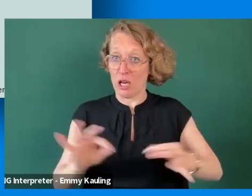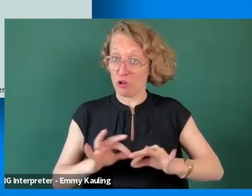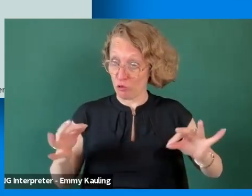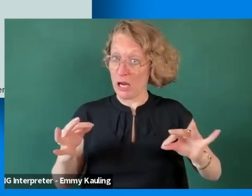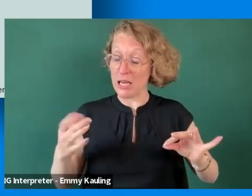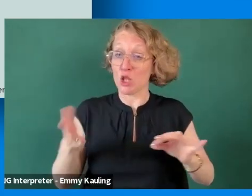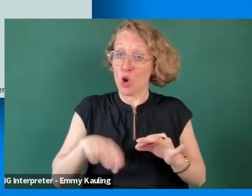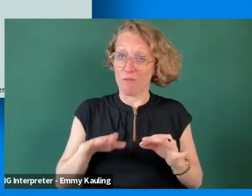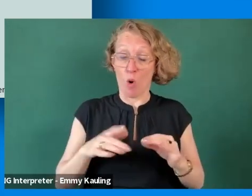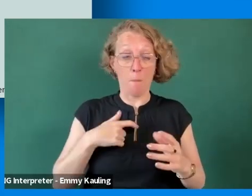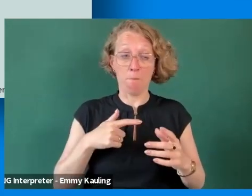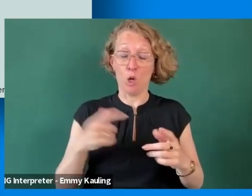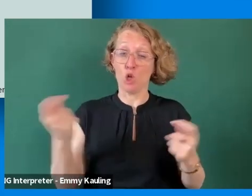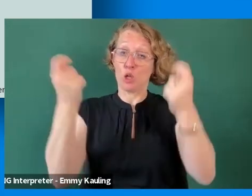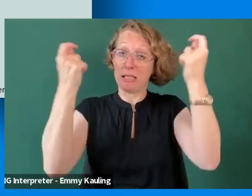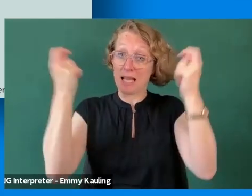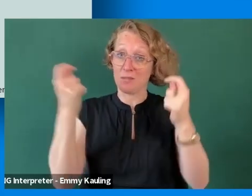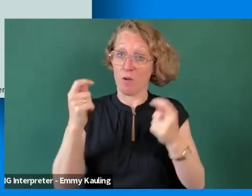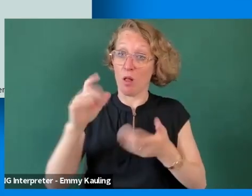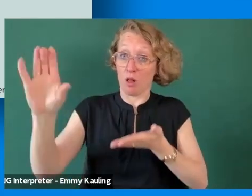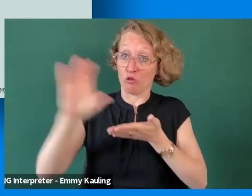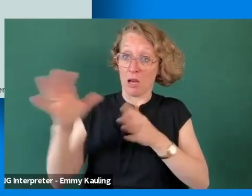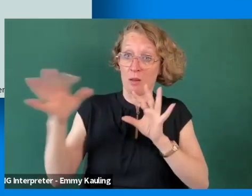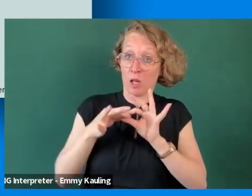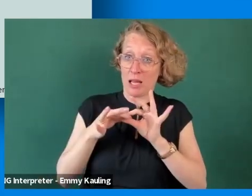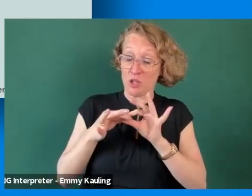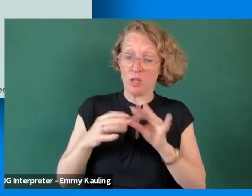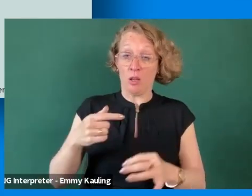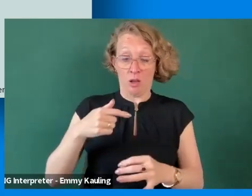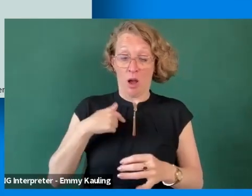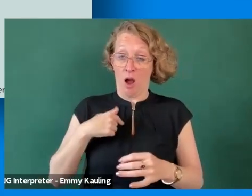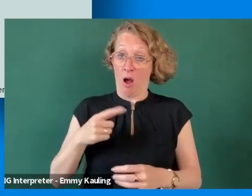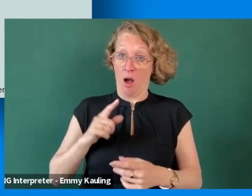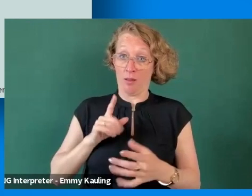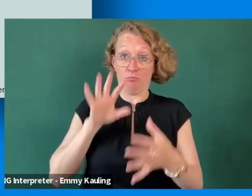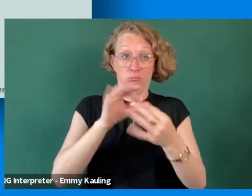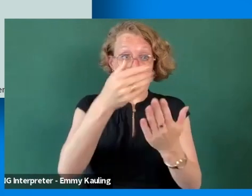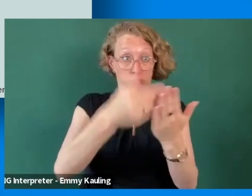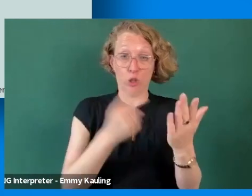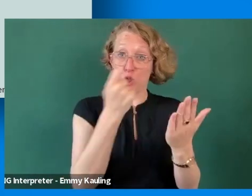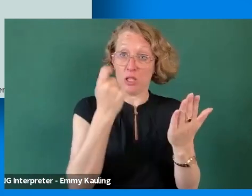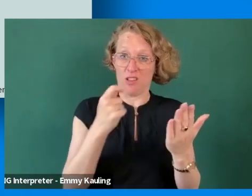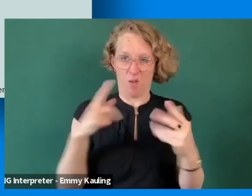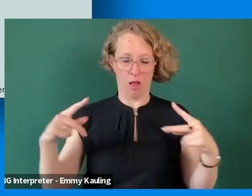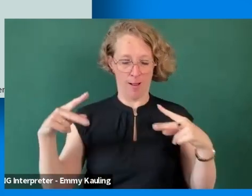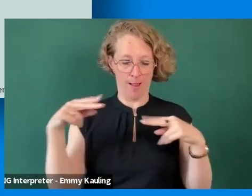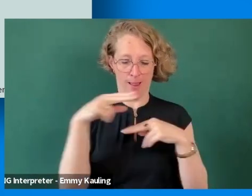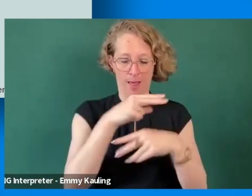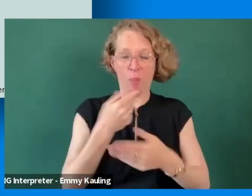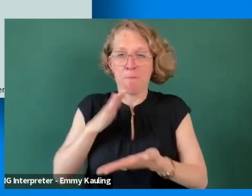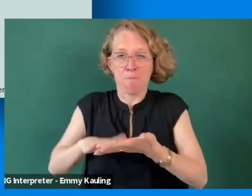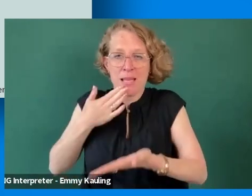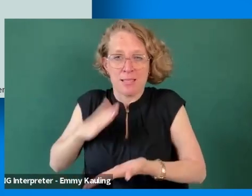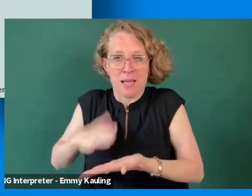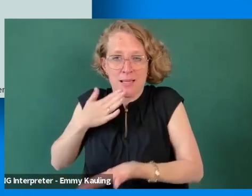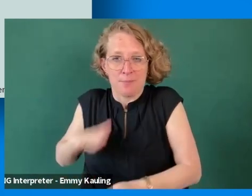either I have written or other people have let me have. I cut them out, I paste them into this logbook, and then I cut and paste